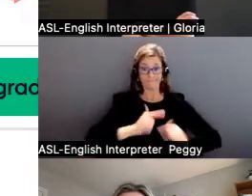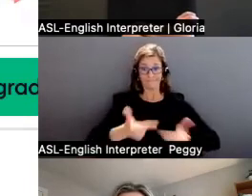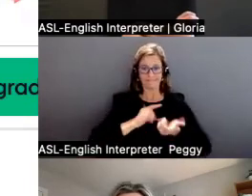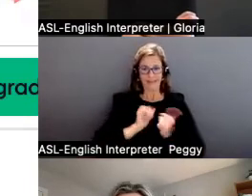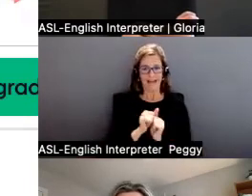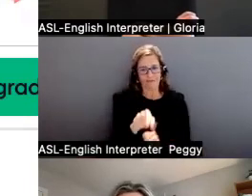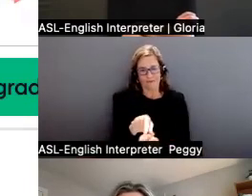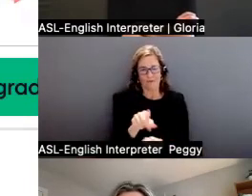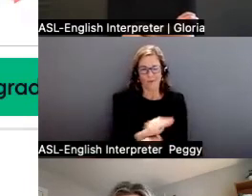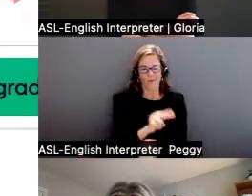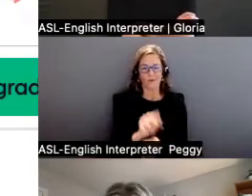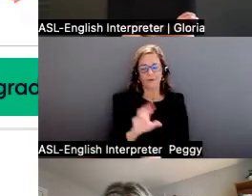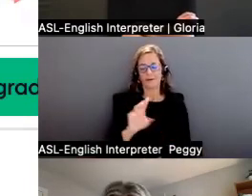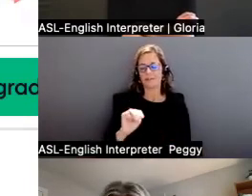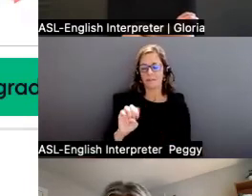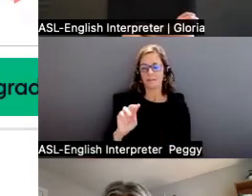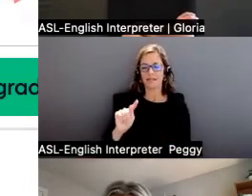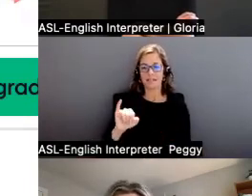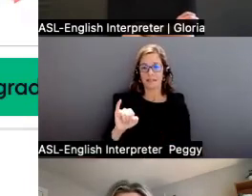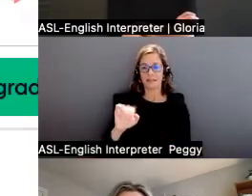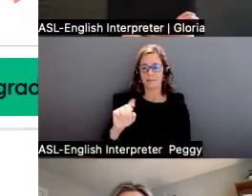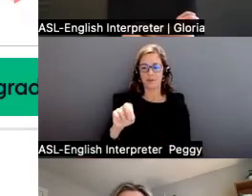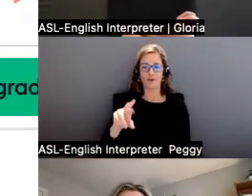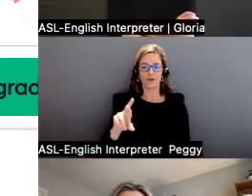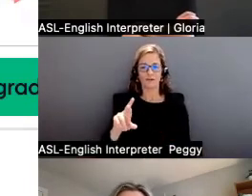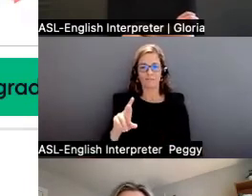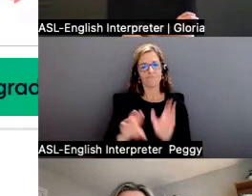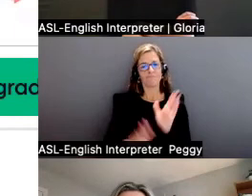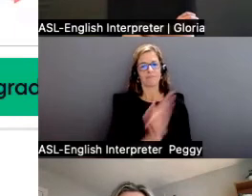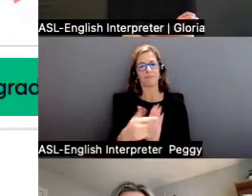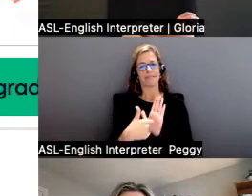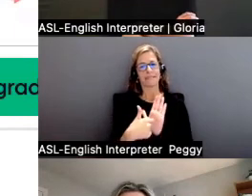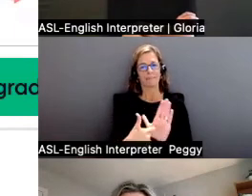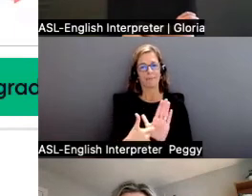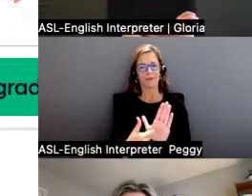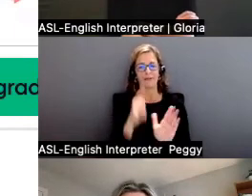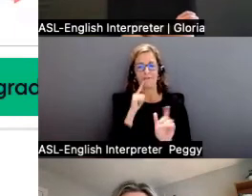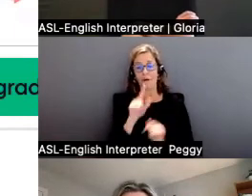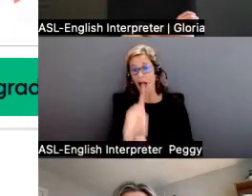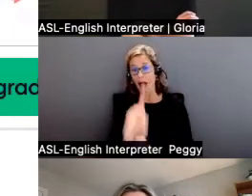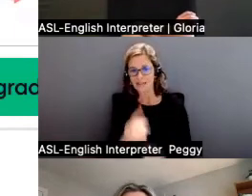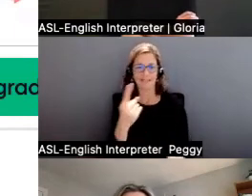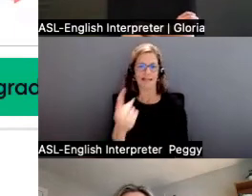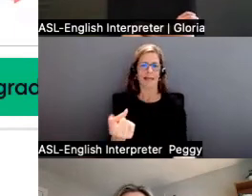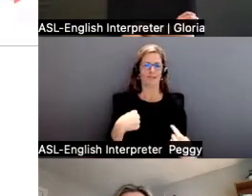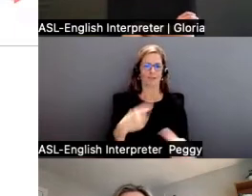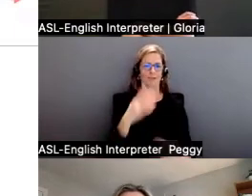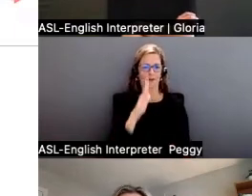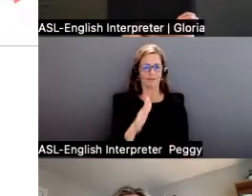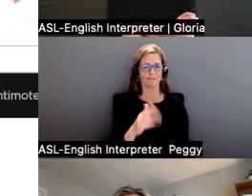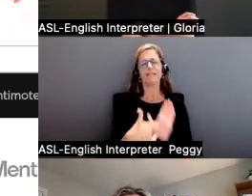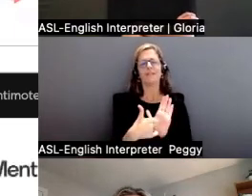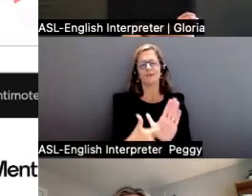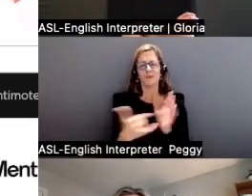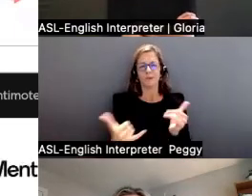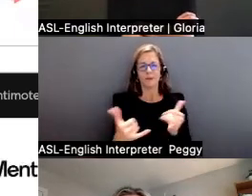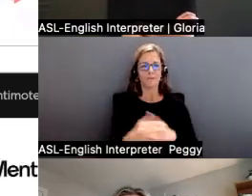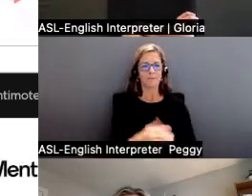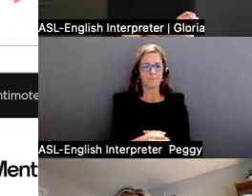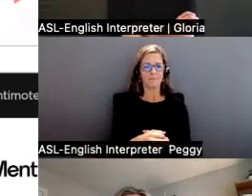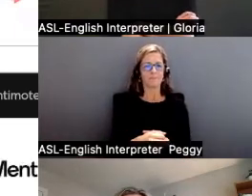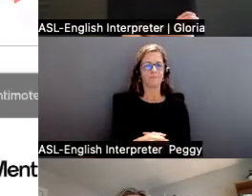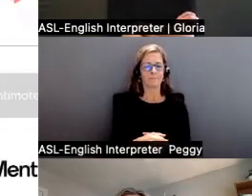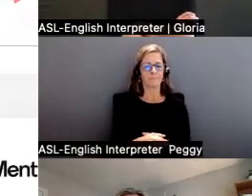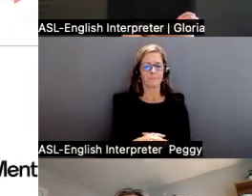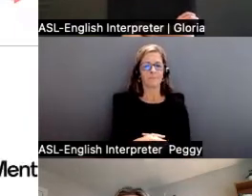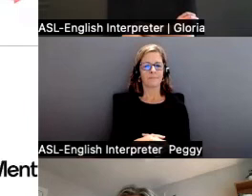by basically creating an example. So here is one that I want to show you. And what will happen with